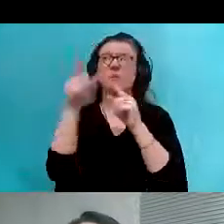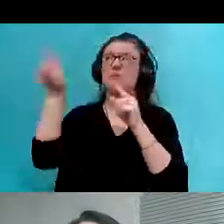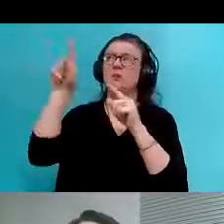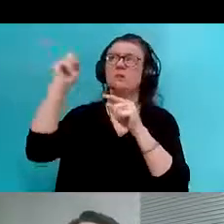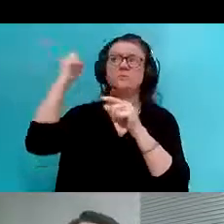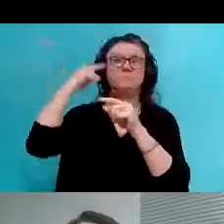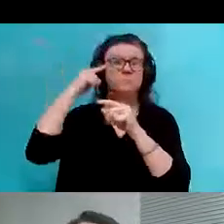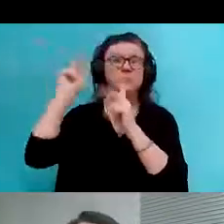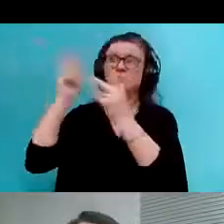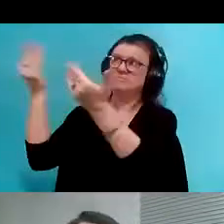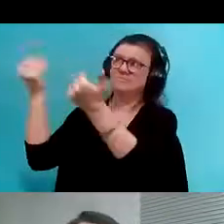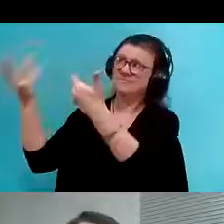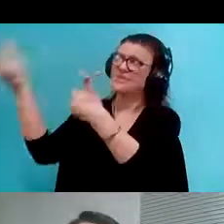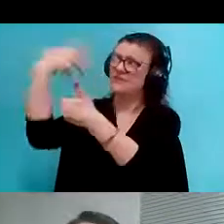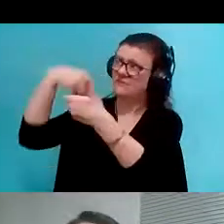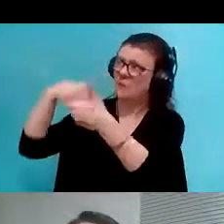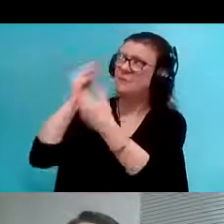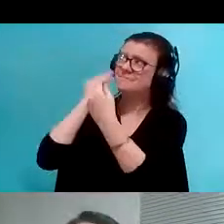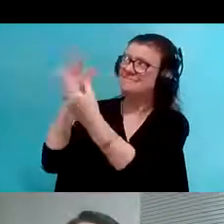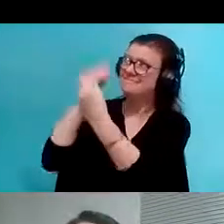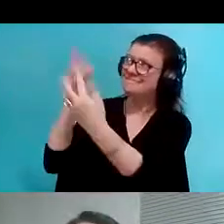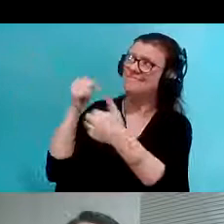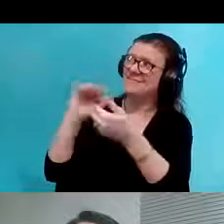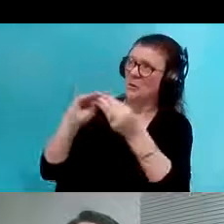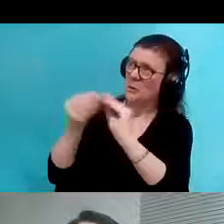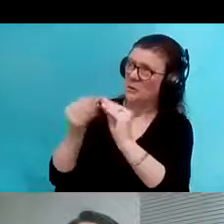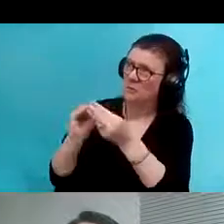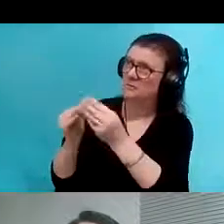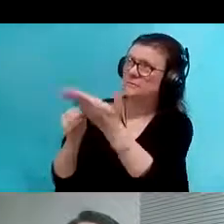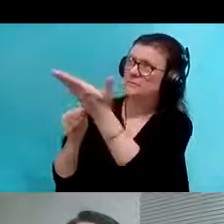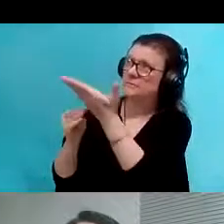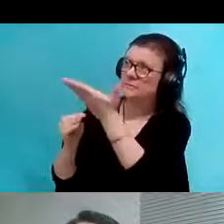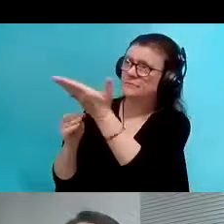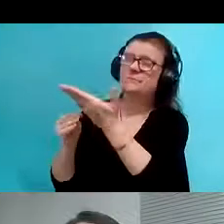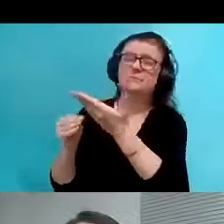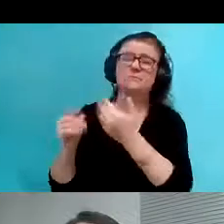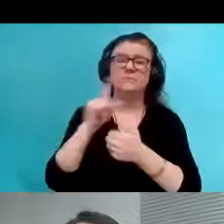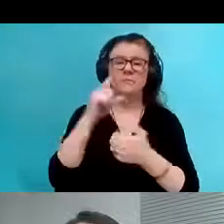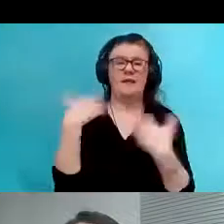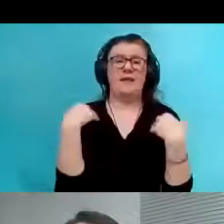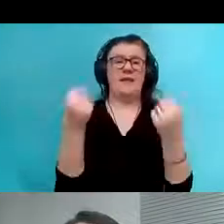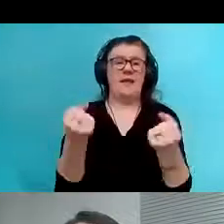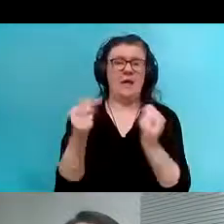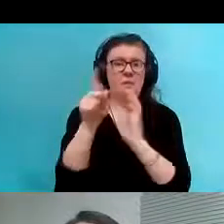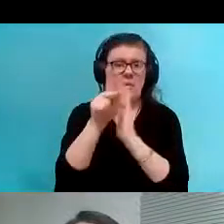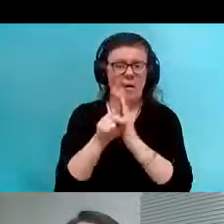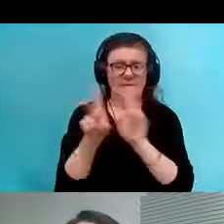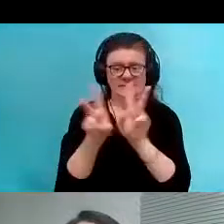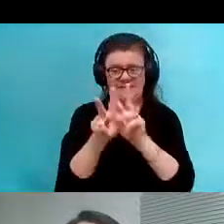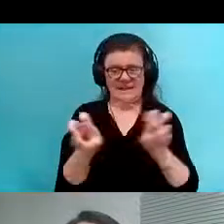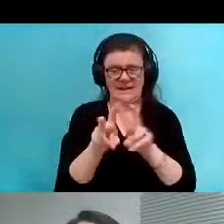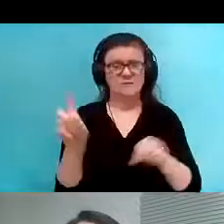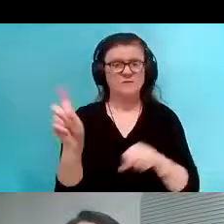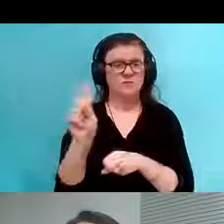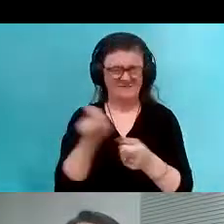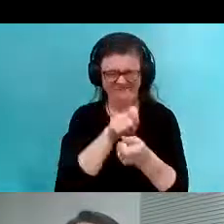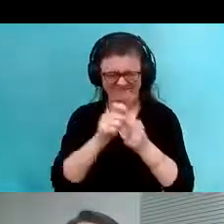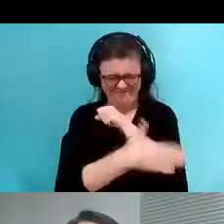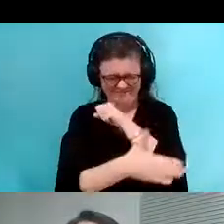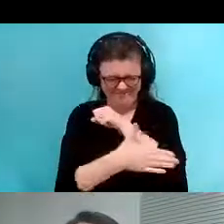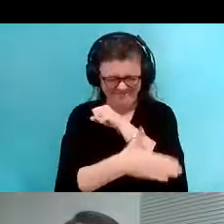to implement inclusive health policies. And for this, we took a health policy context analysis in Pakistan to feed into